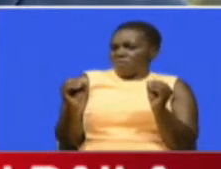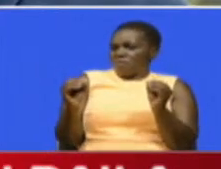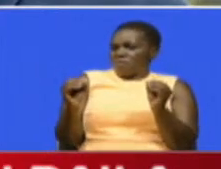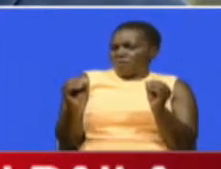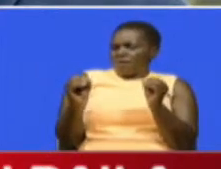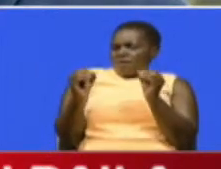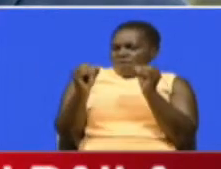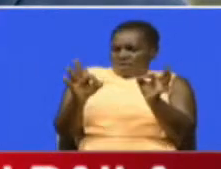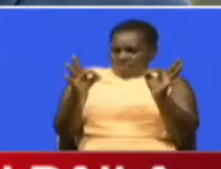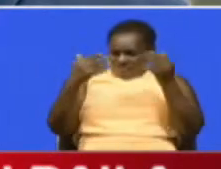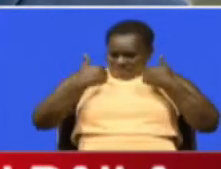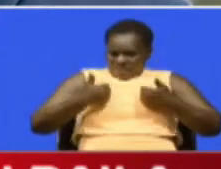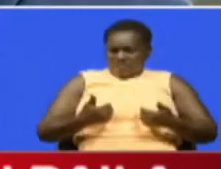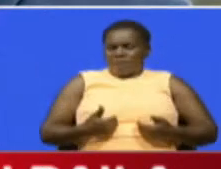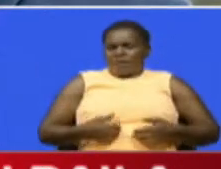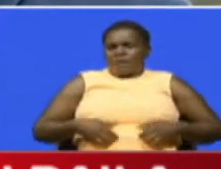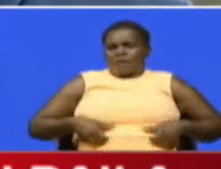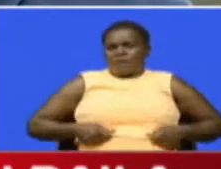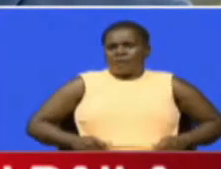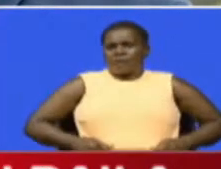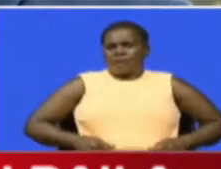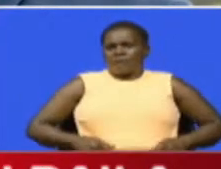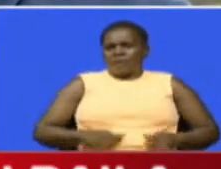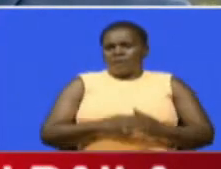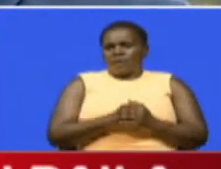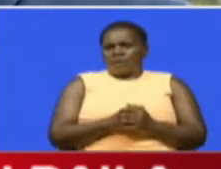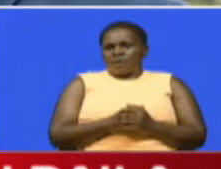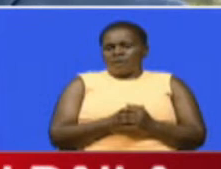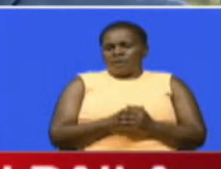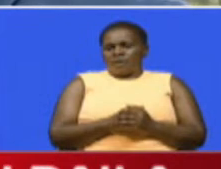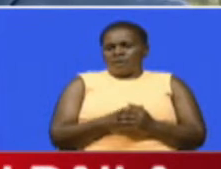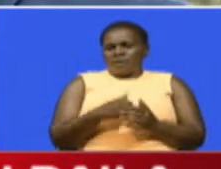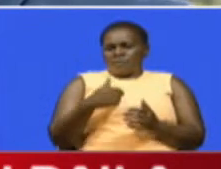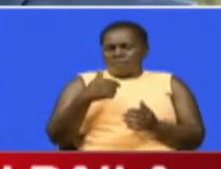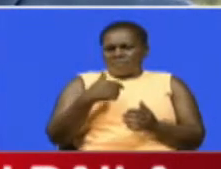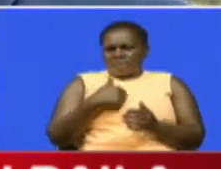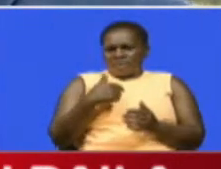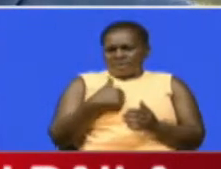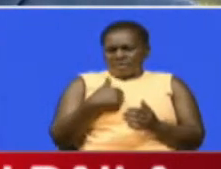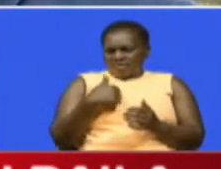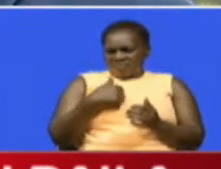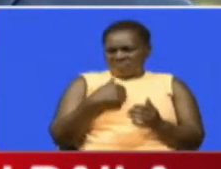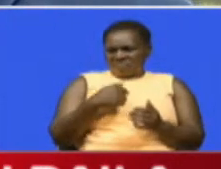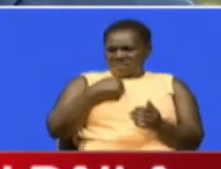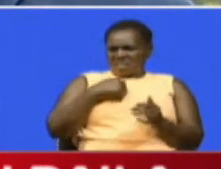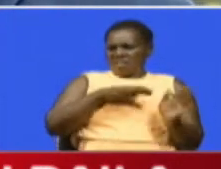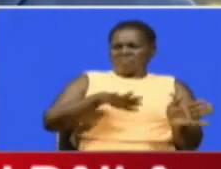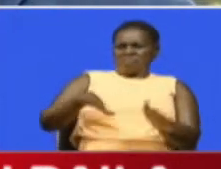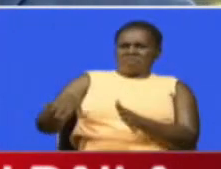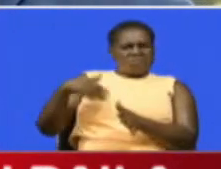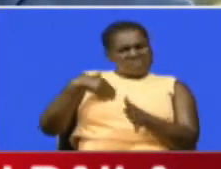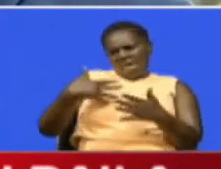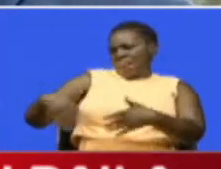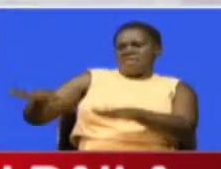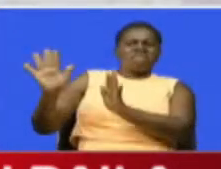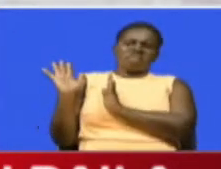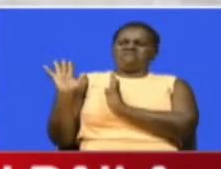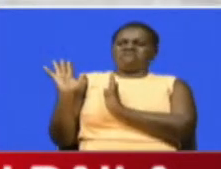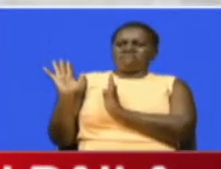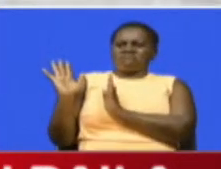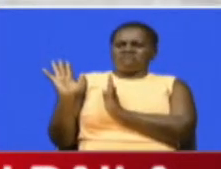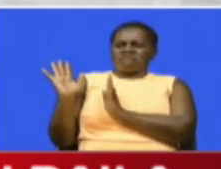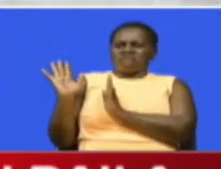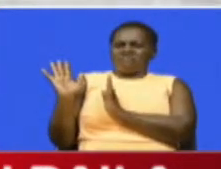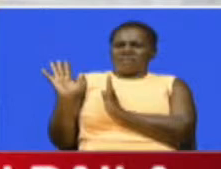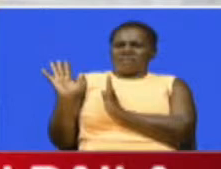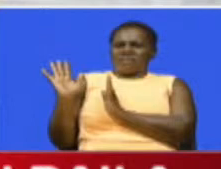and if myself I felt frustrated and sidelined, I would take a walk. You